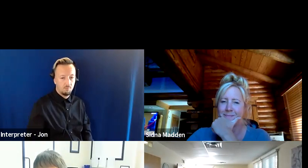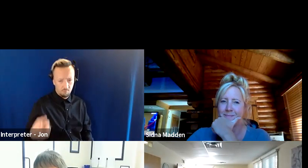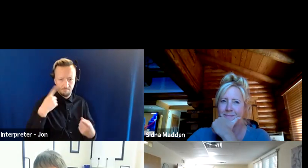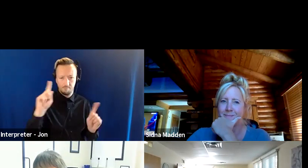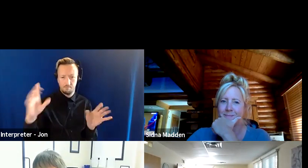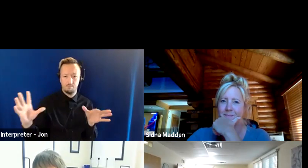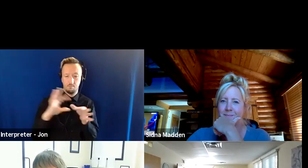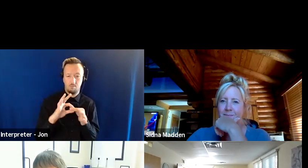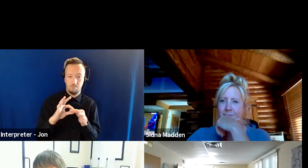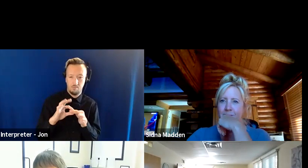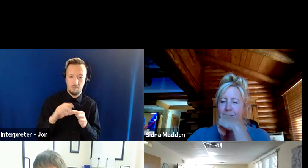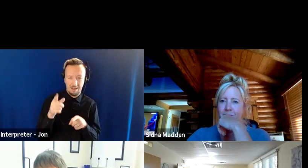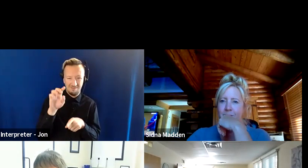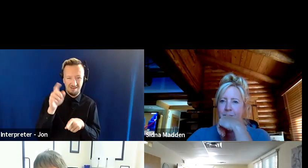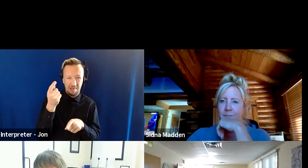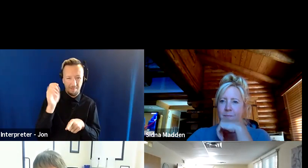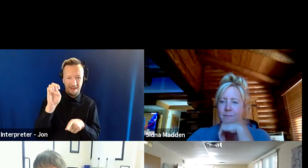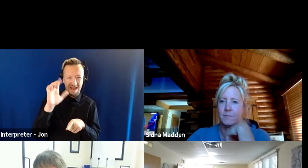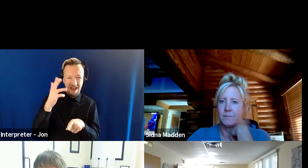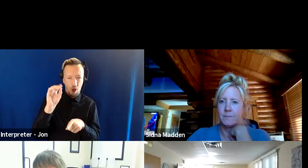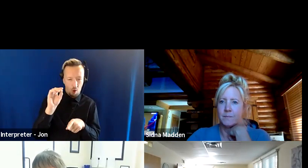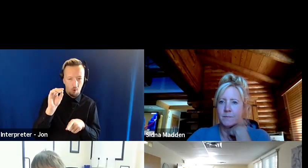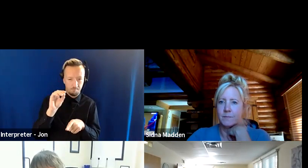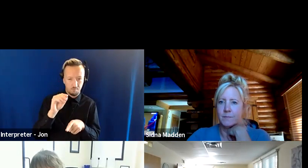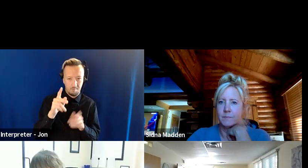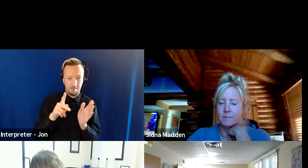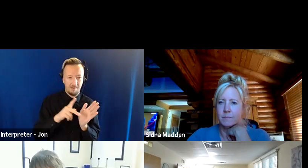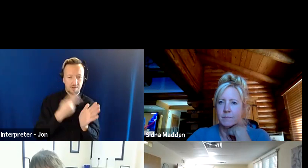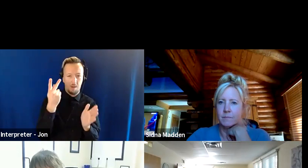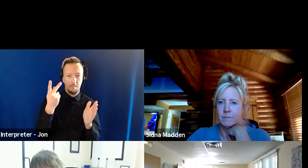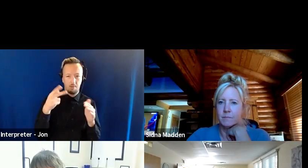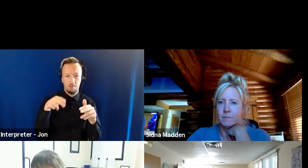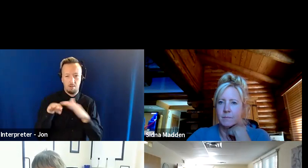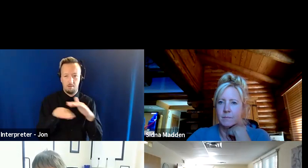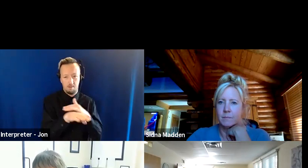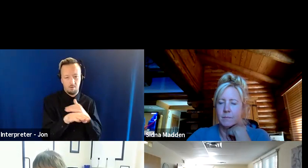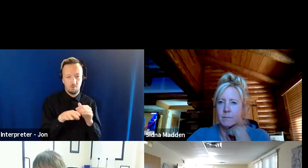I'm sure you'll fix it. There's a little bit of echo, so you're probably logged in twice.